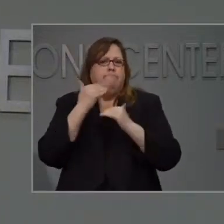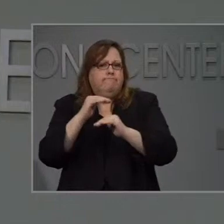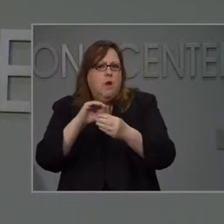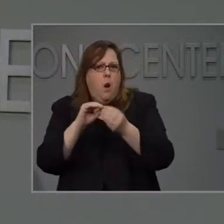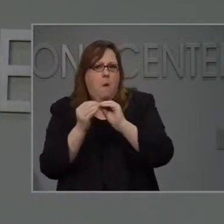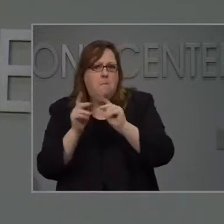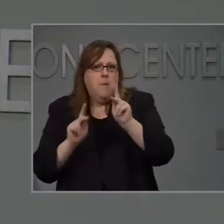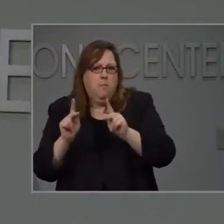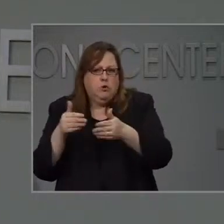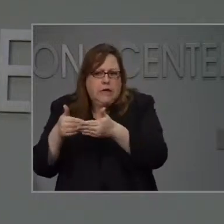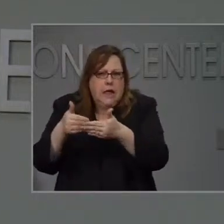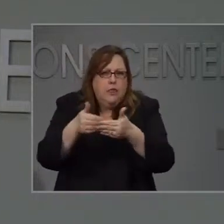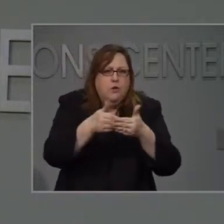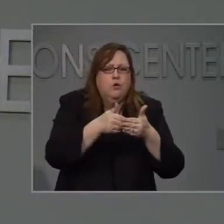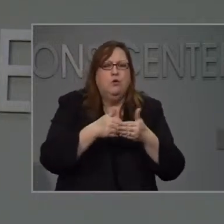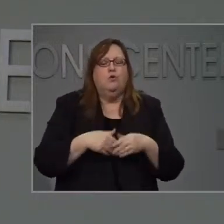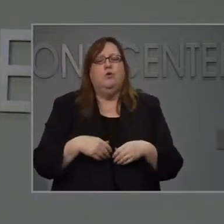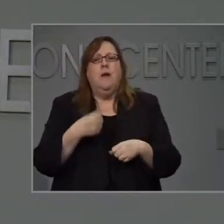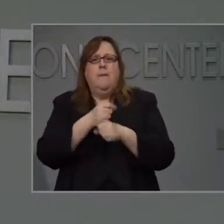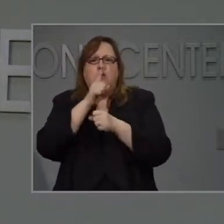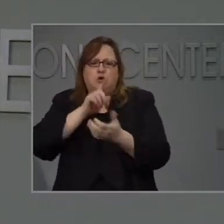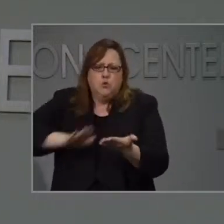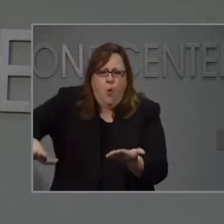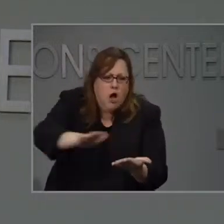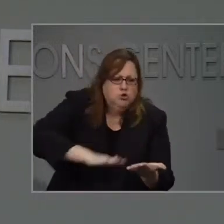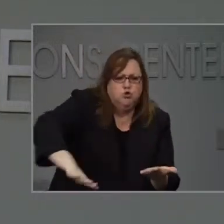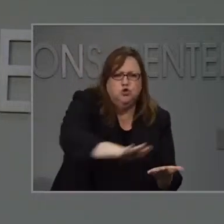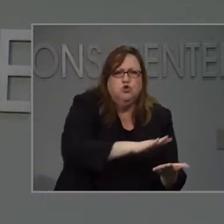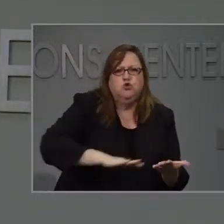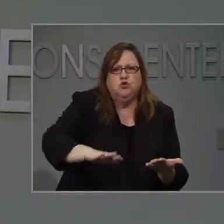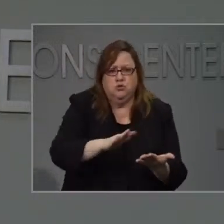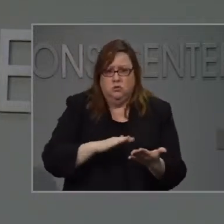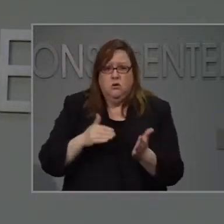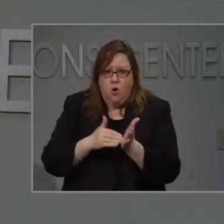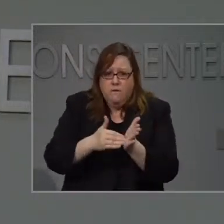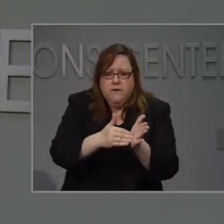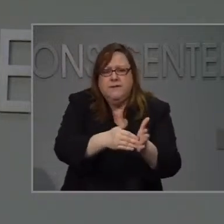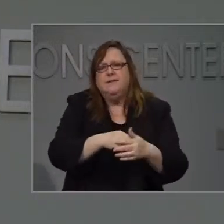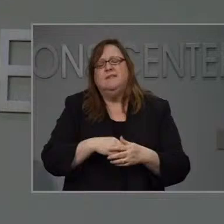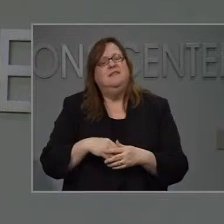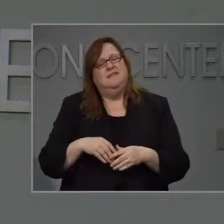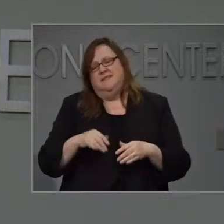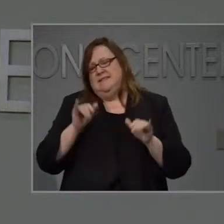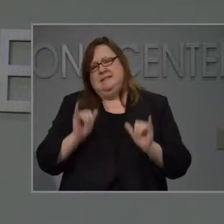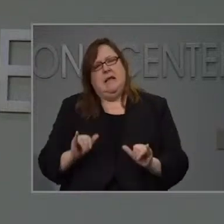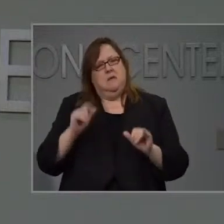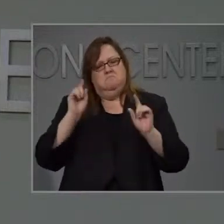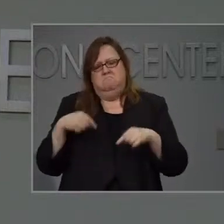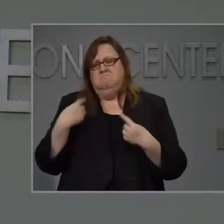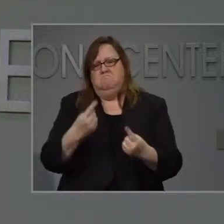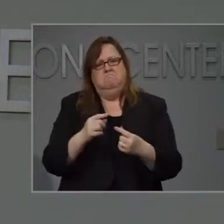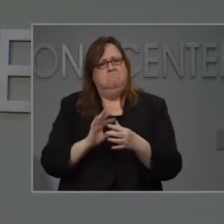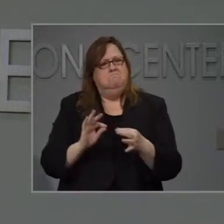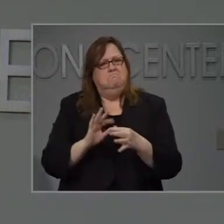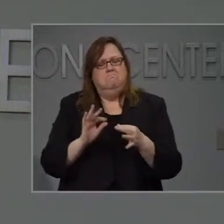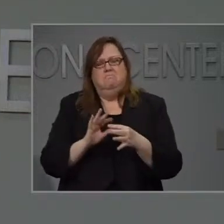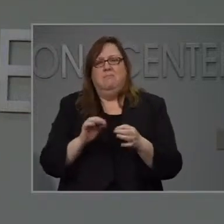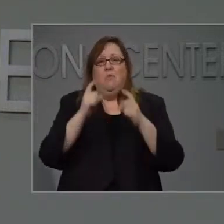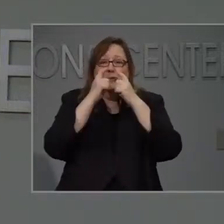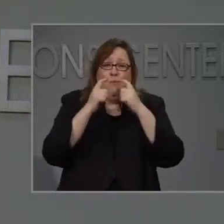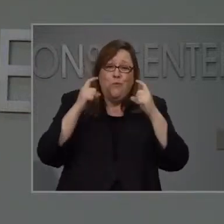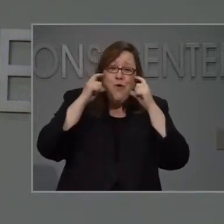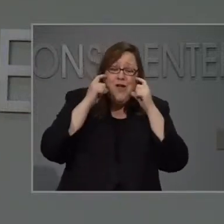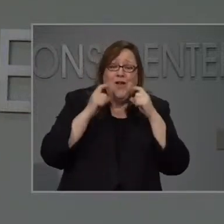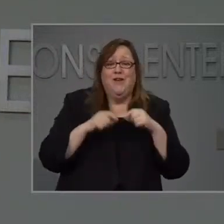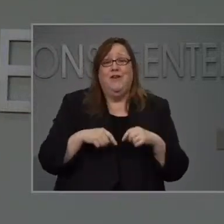in close contact, wiping down surfaces, and it's going to continue to be the same things that we've talked about around wearing a face